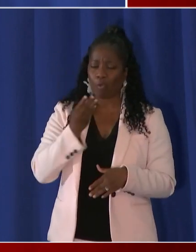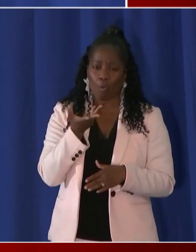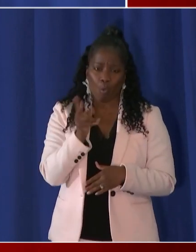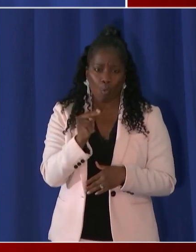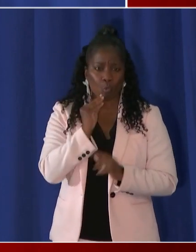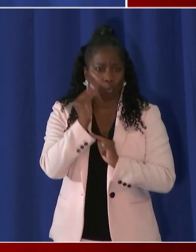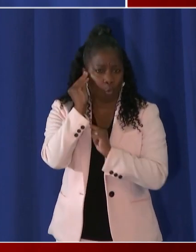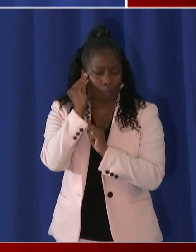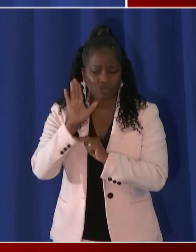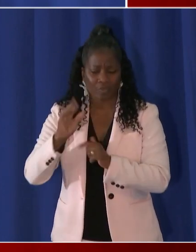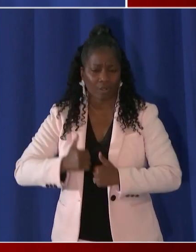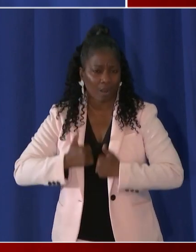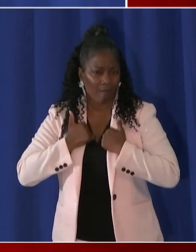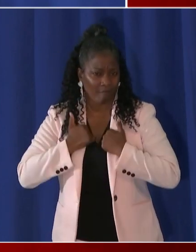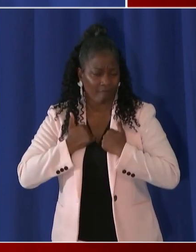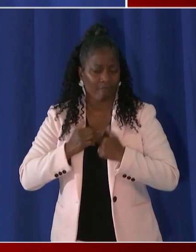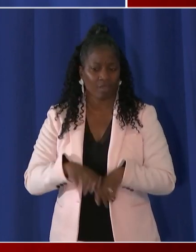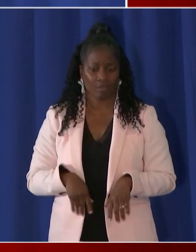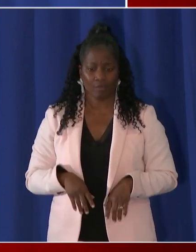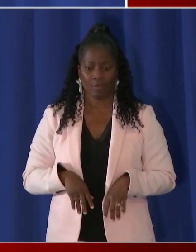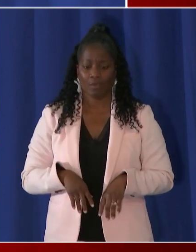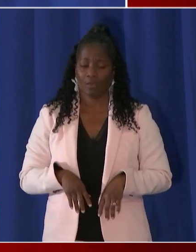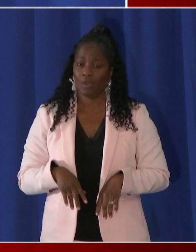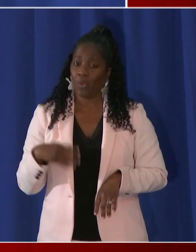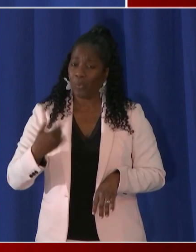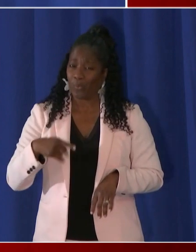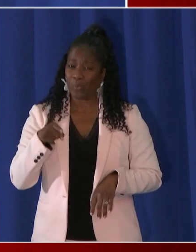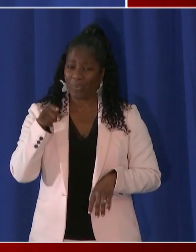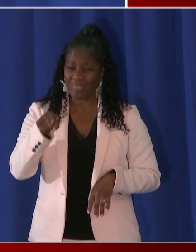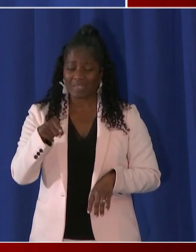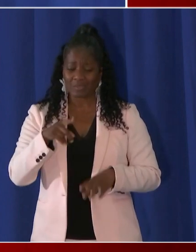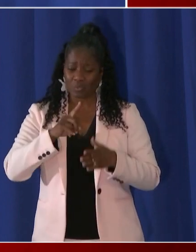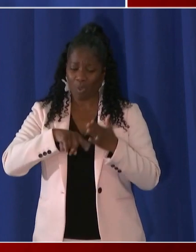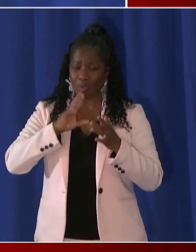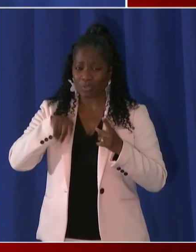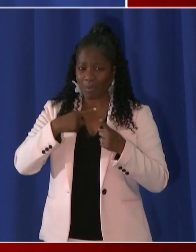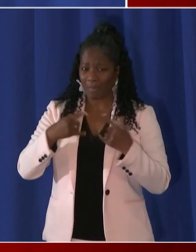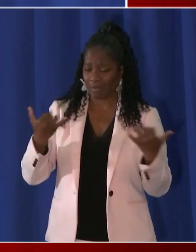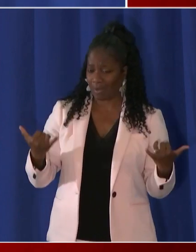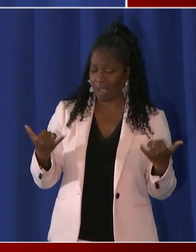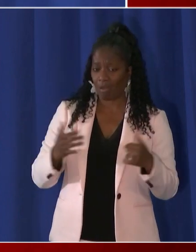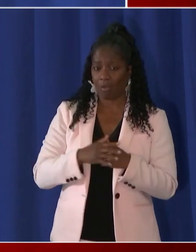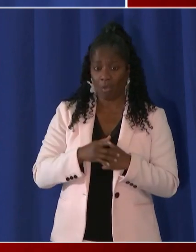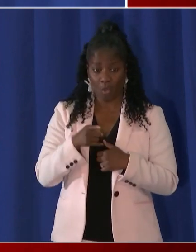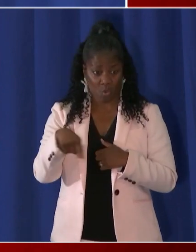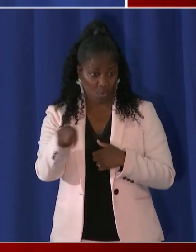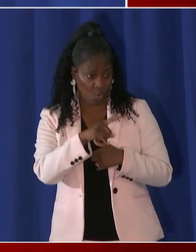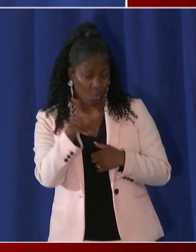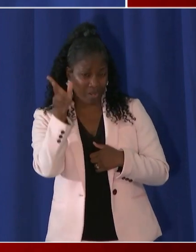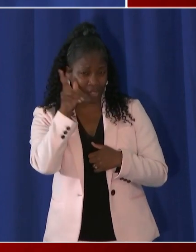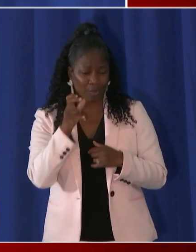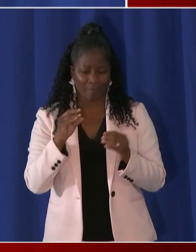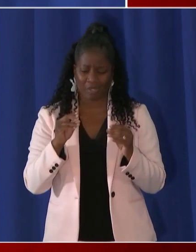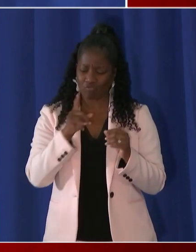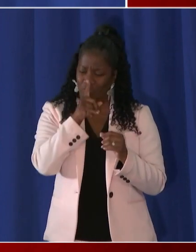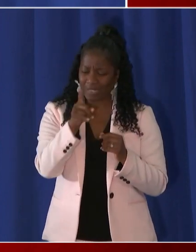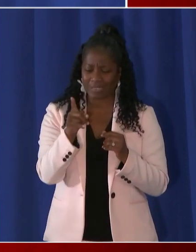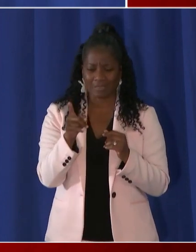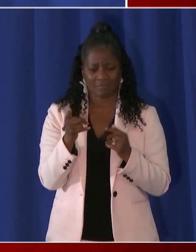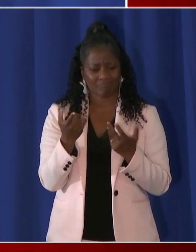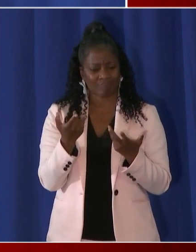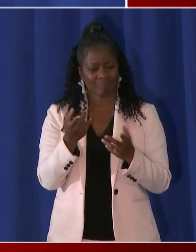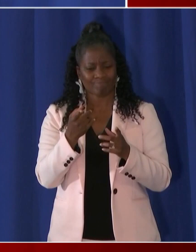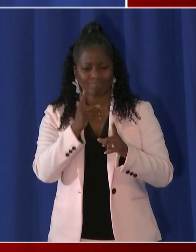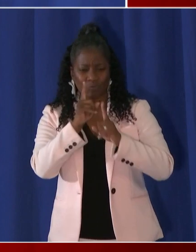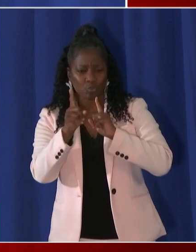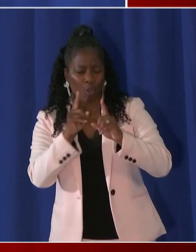their own lives. These are the stakes that we're talking about. You will hear me speak passionately